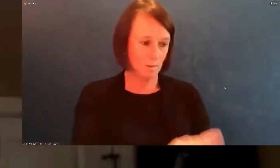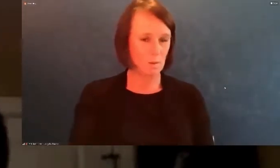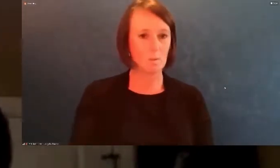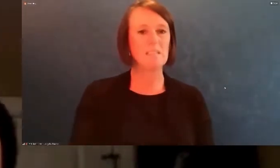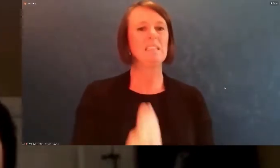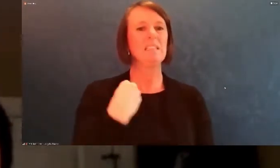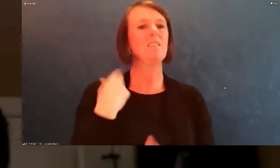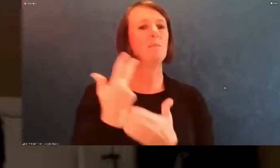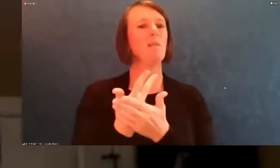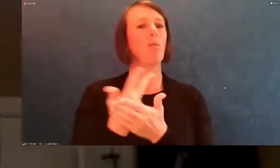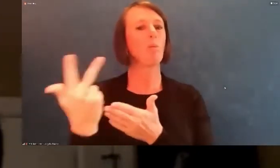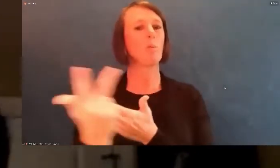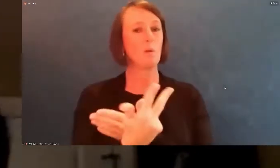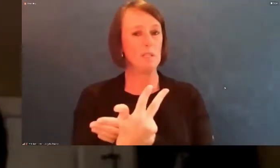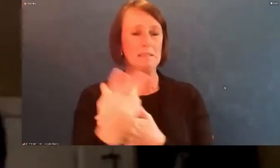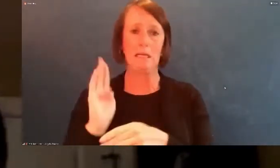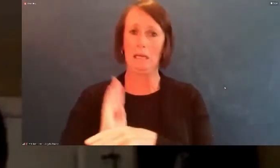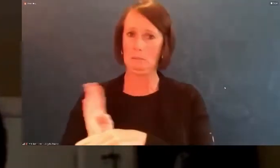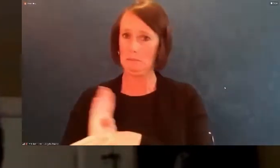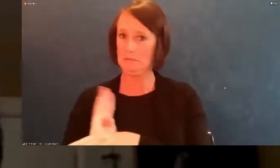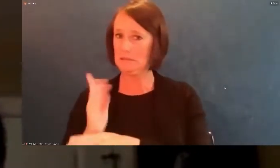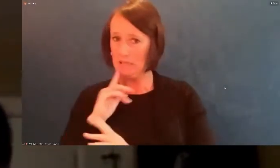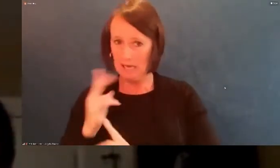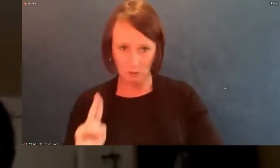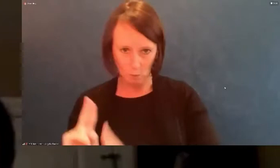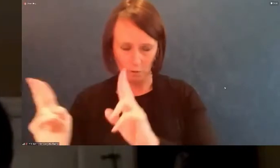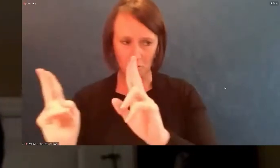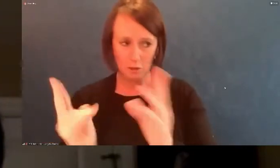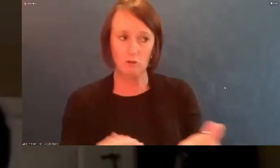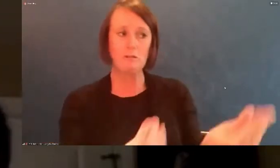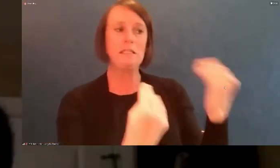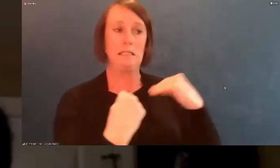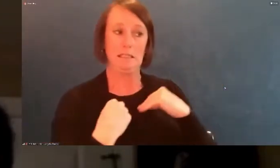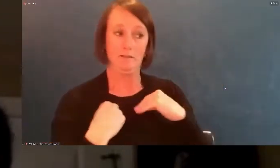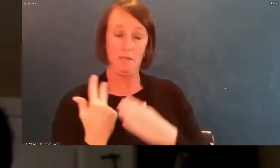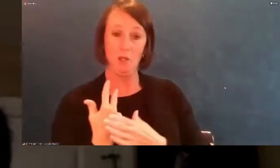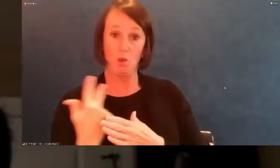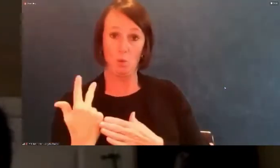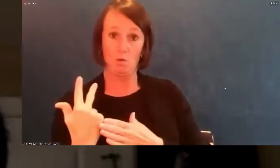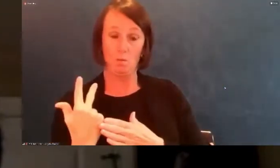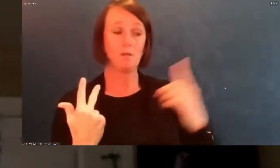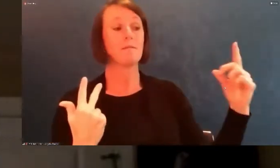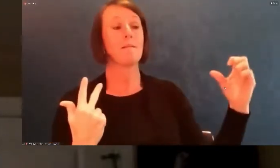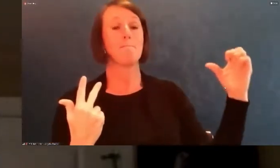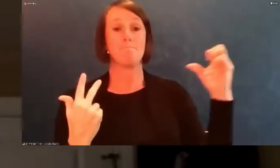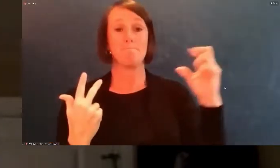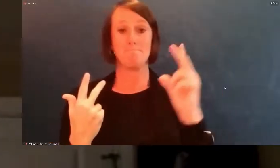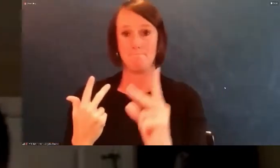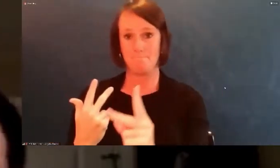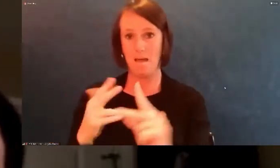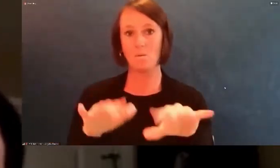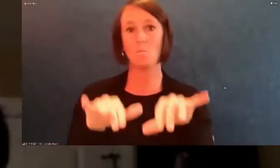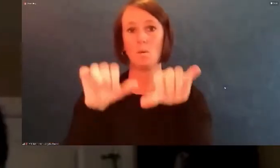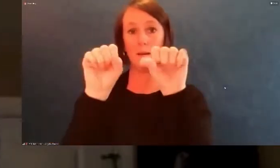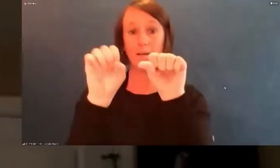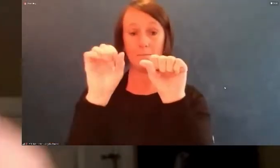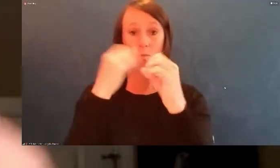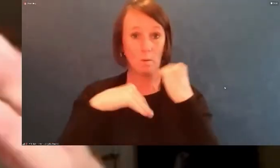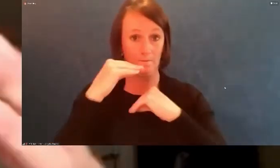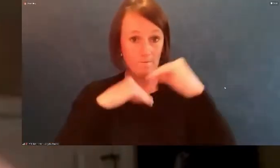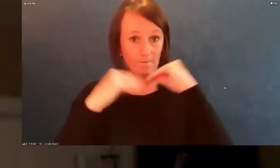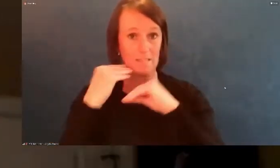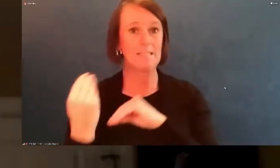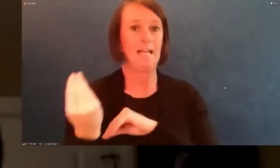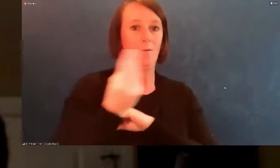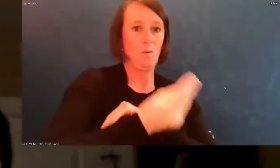3 weeks. I'm really busy and I don't want to rush how I'm going to do this. In 3 weeks, you come back and we'll have a little feast and I'll give